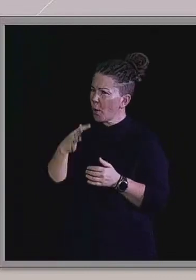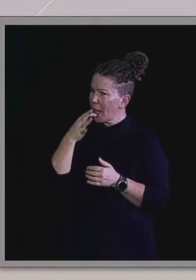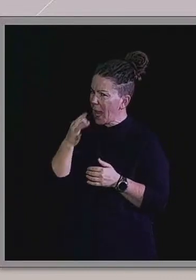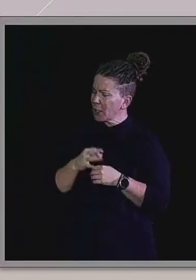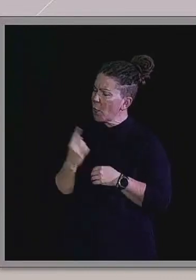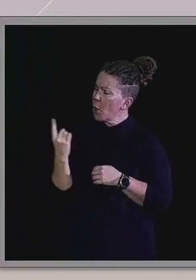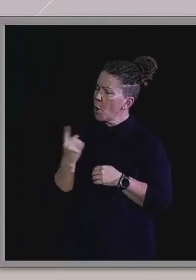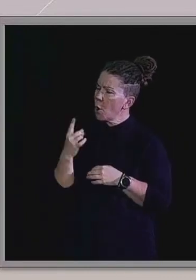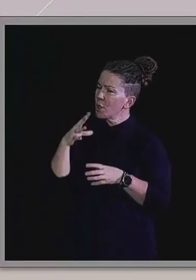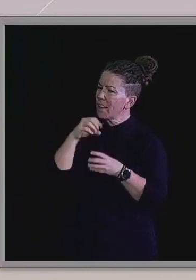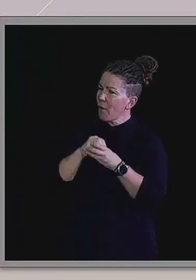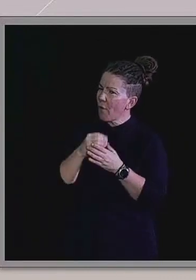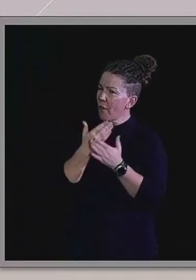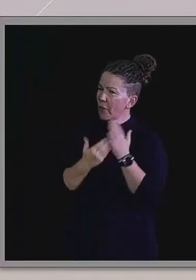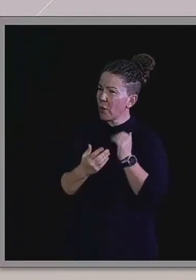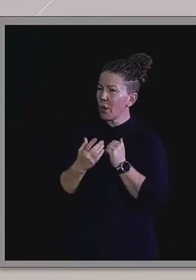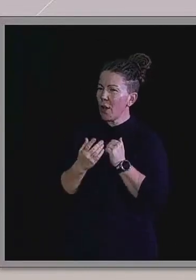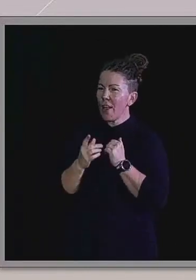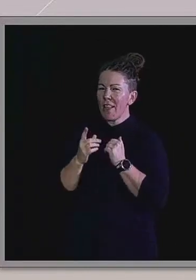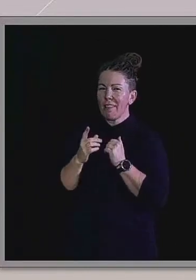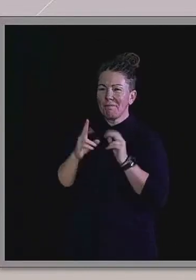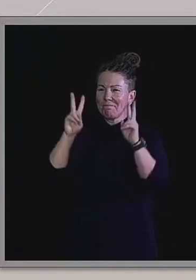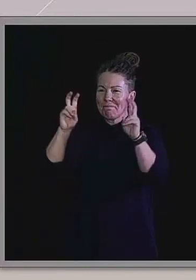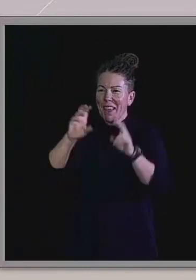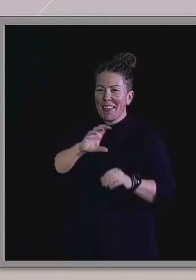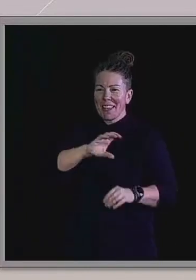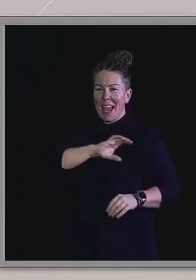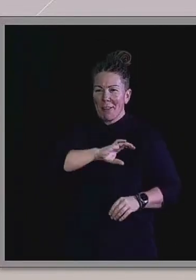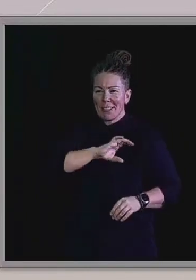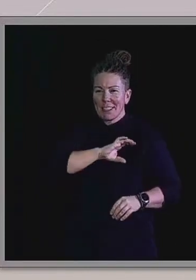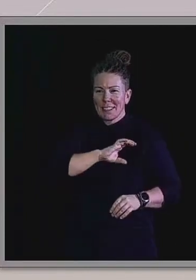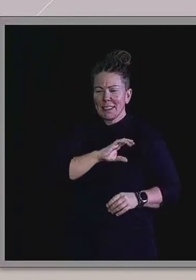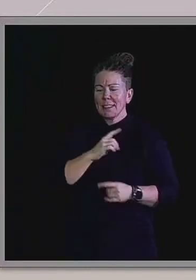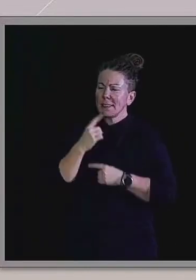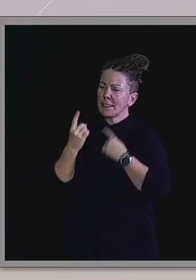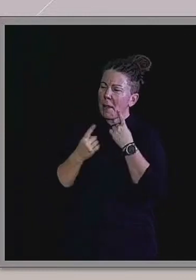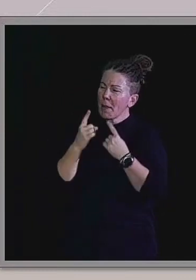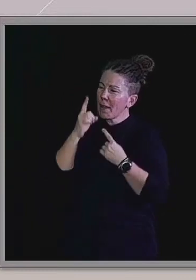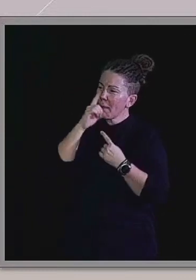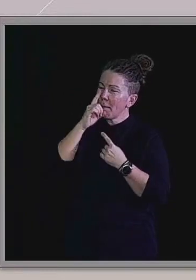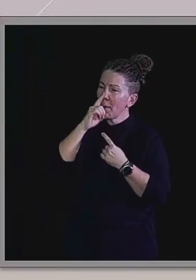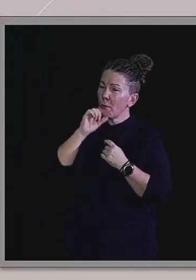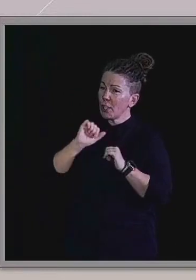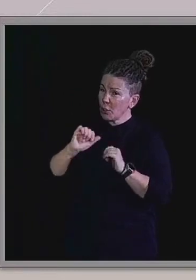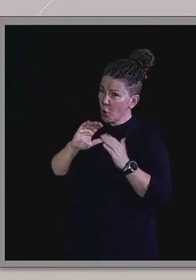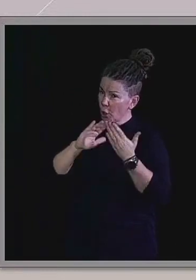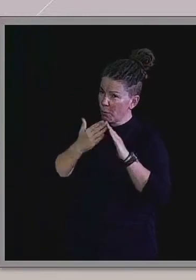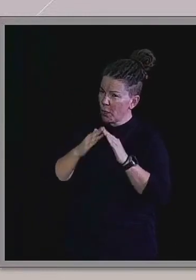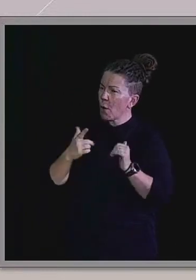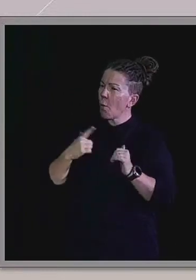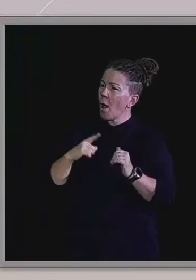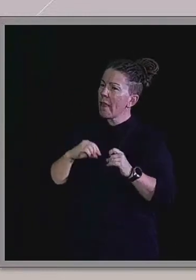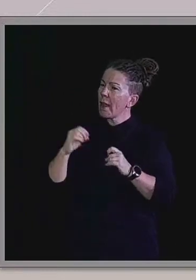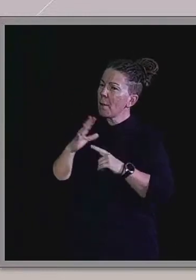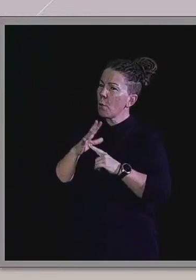is involved in this story, the characters that they are. Can you tell us about the people in your community and why they matter here and